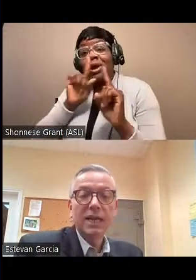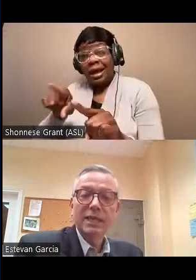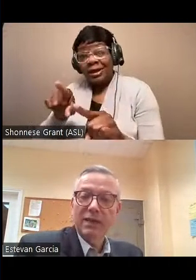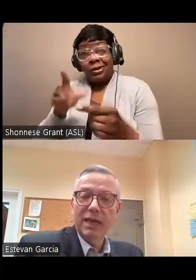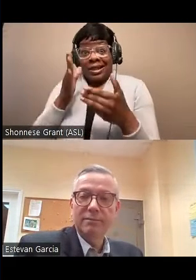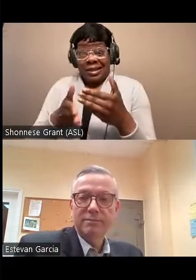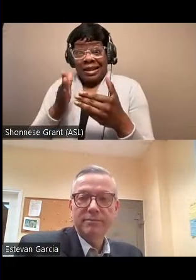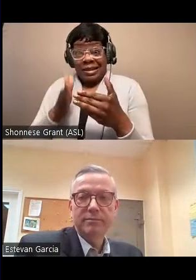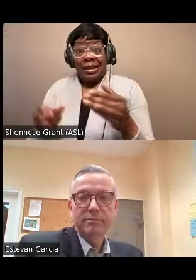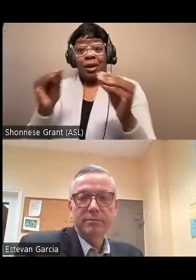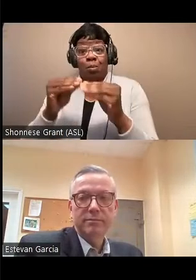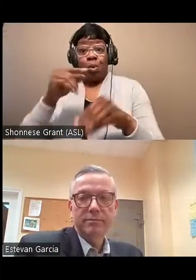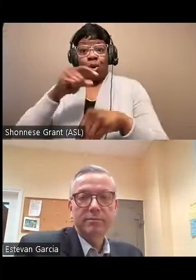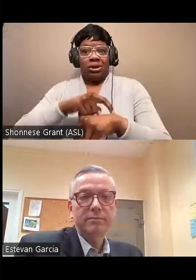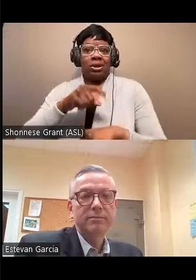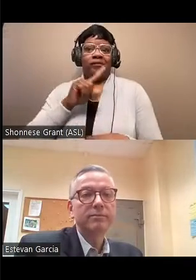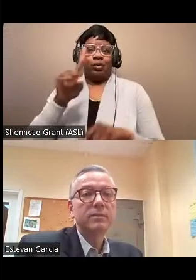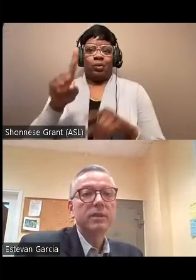All right, next slide.